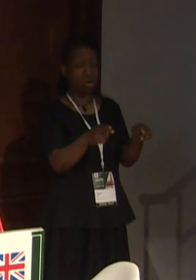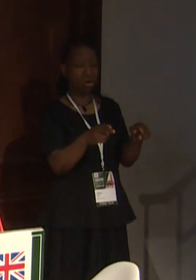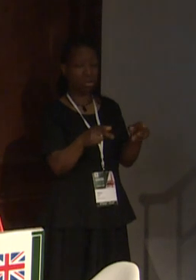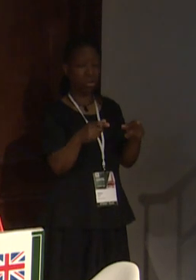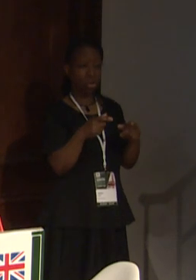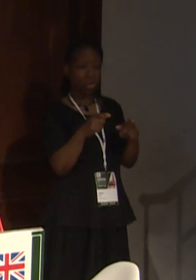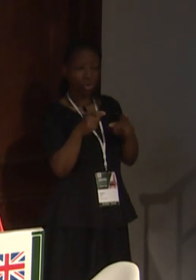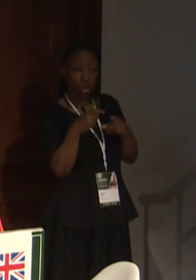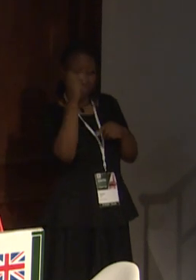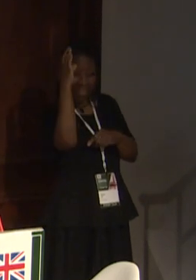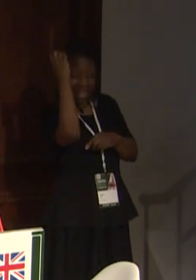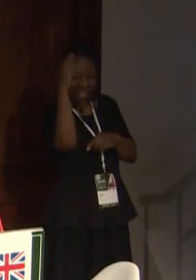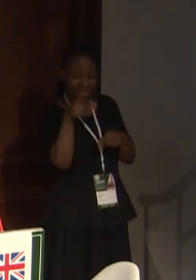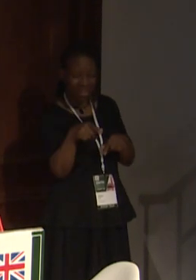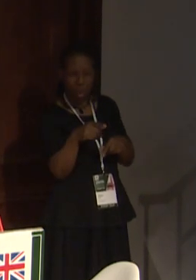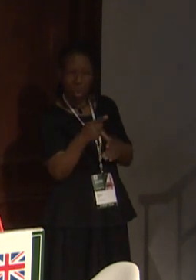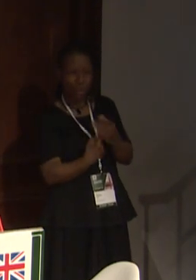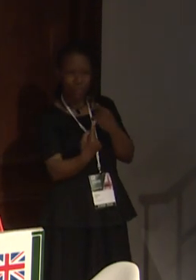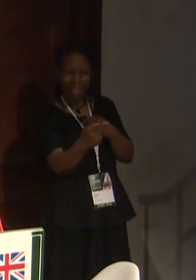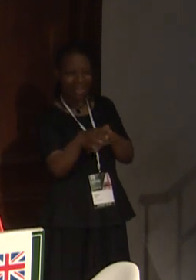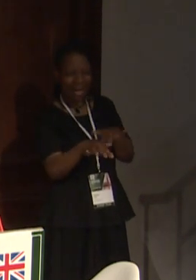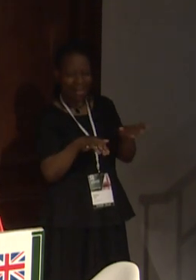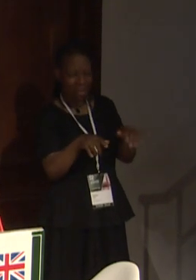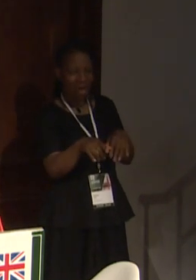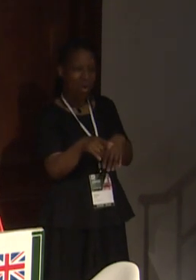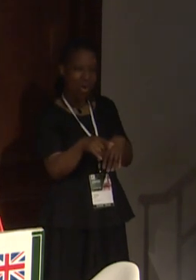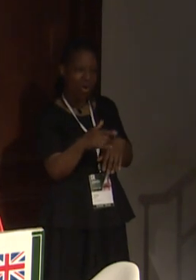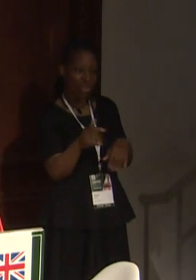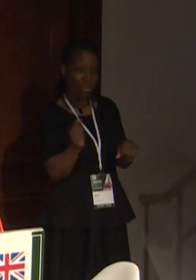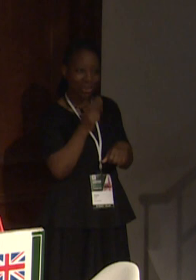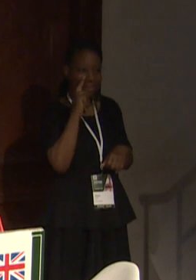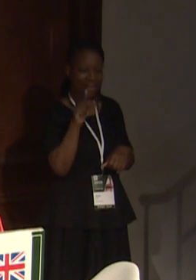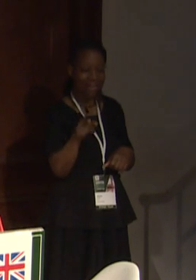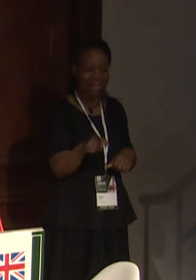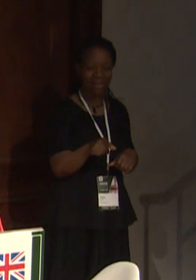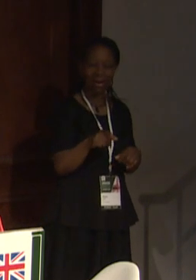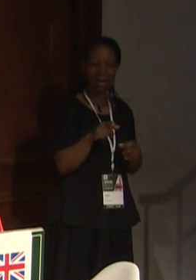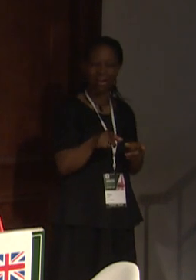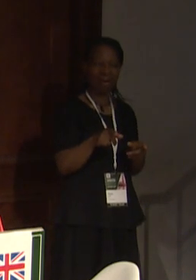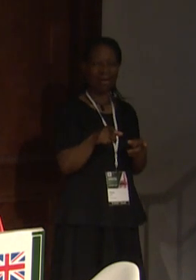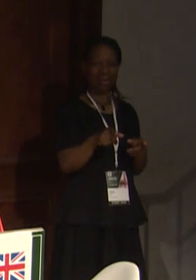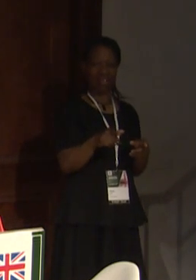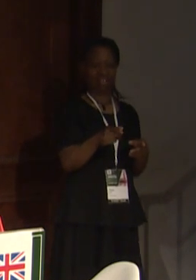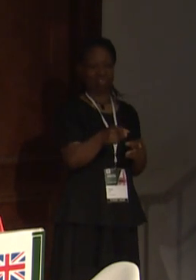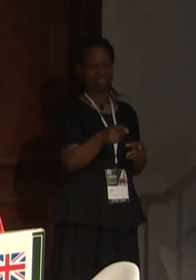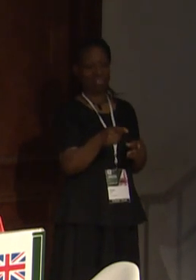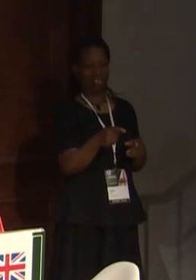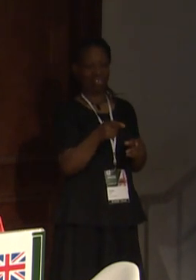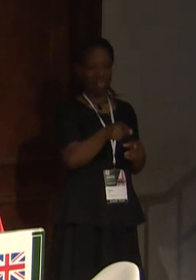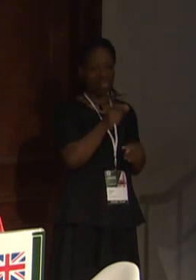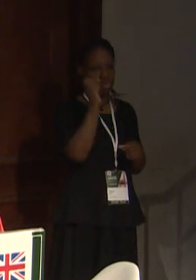if any of you have been unfortunate enough not to see the Irrawaddy River dolphin, the Irrawaddy River dolphin actively works with